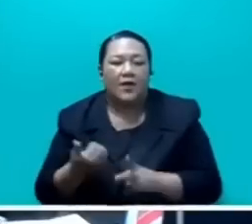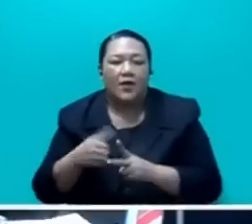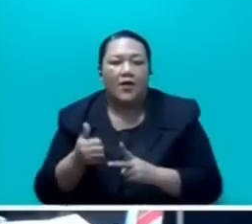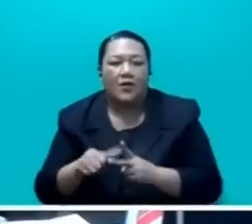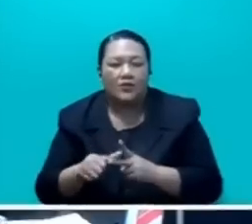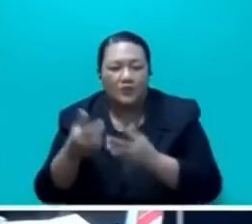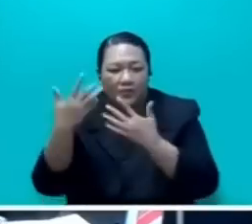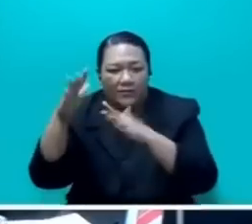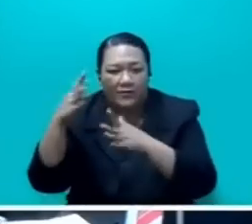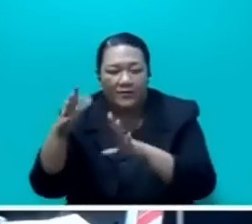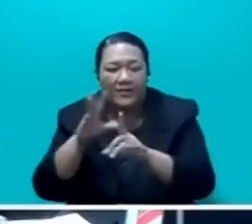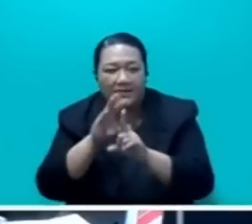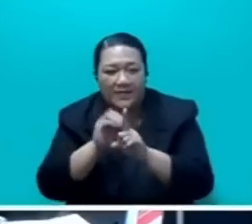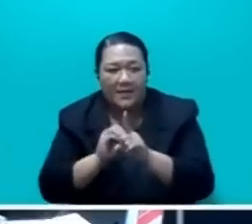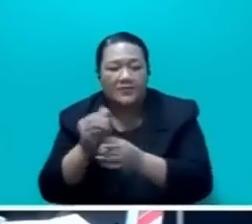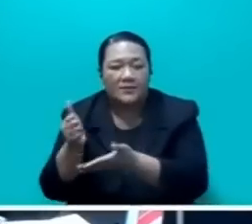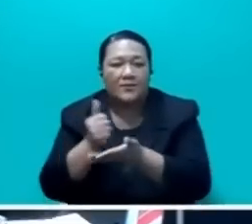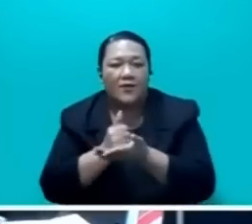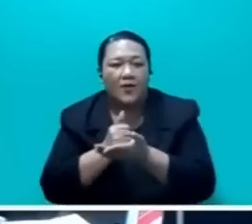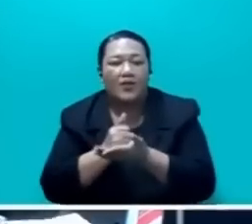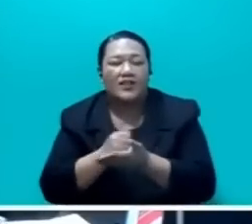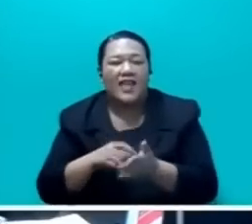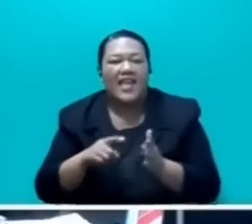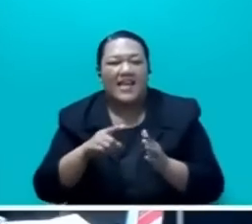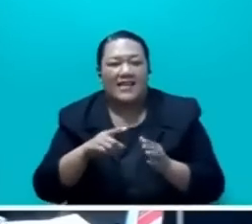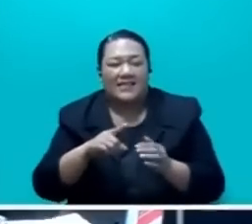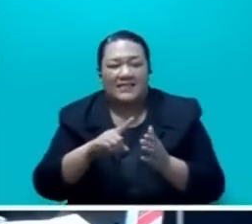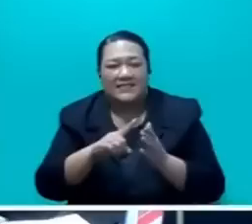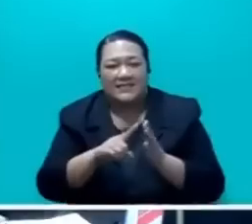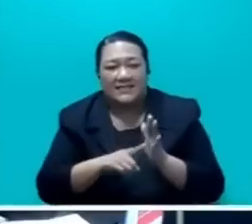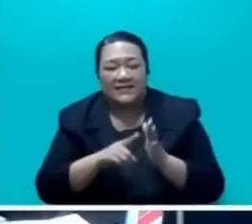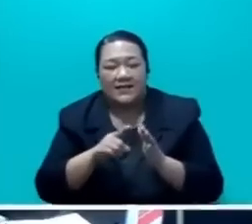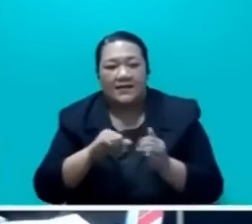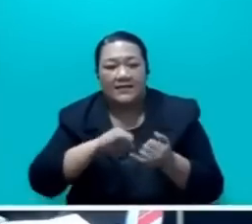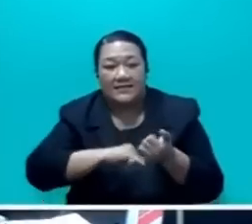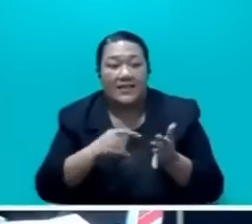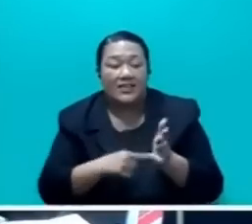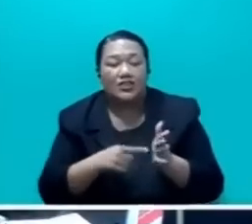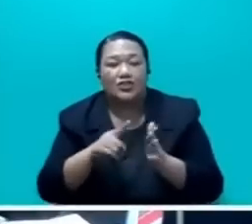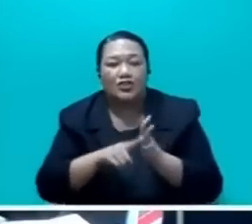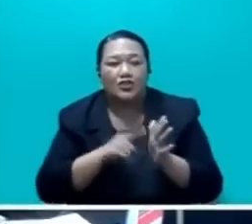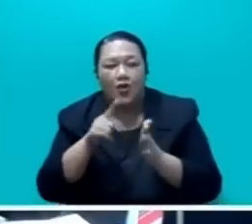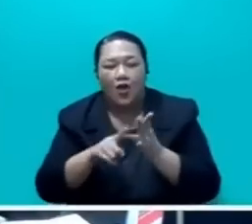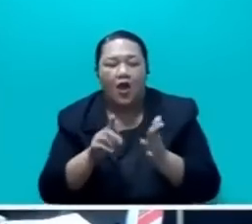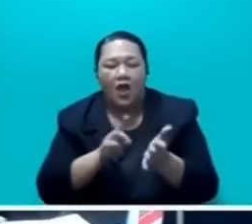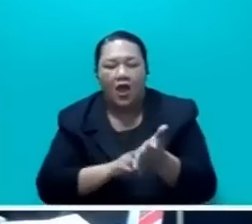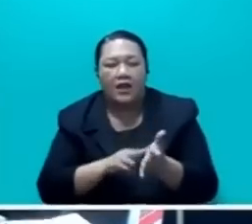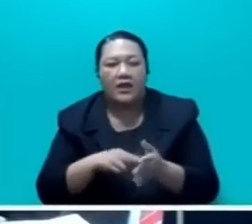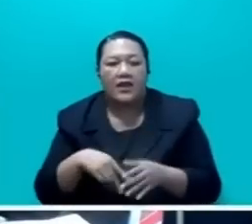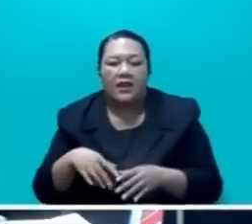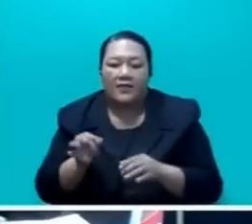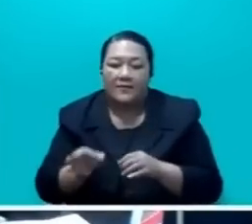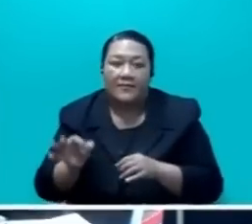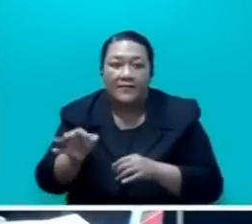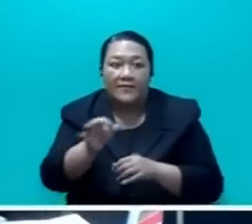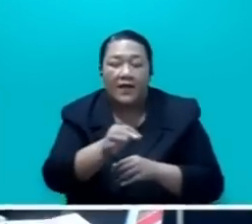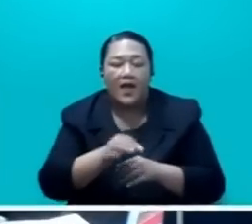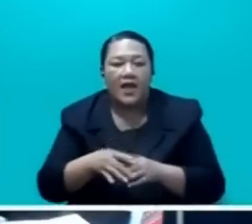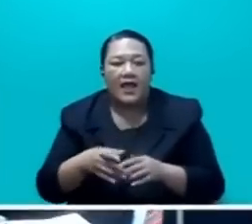John extended families throughout Fiji and abroad, Nairai, Kandawu, Gawia, and Lautoka.